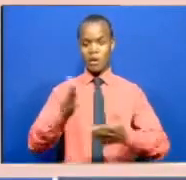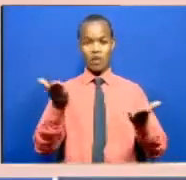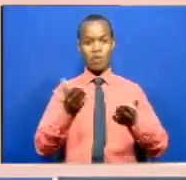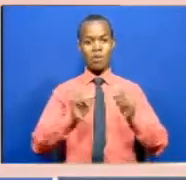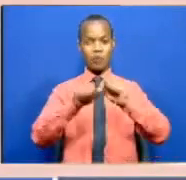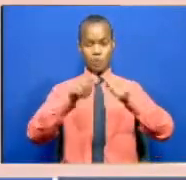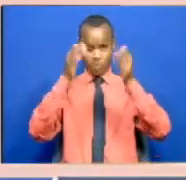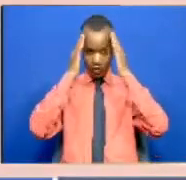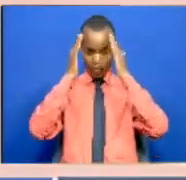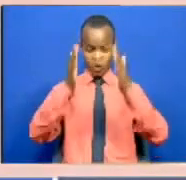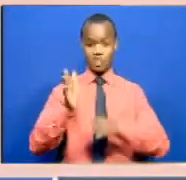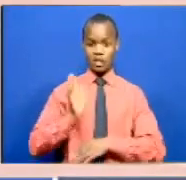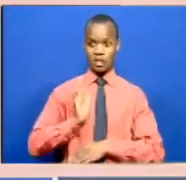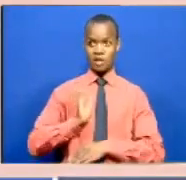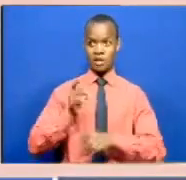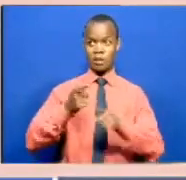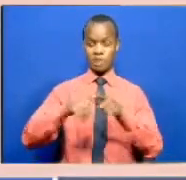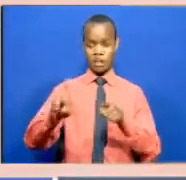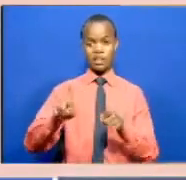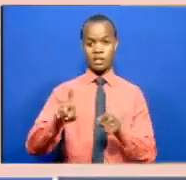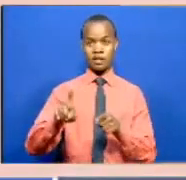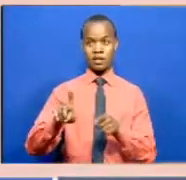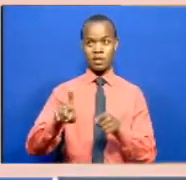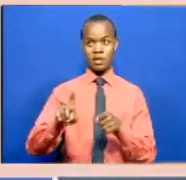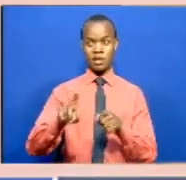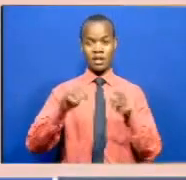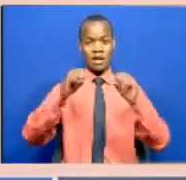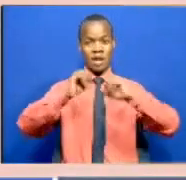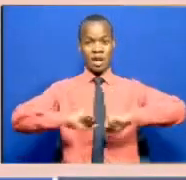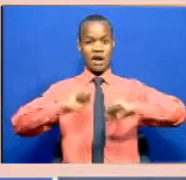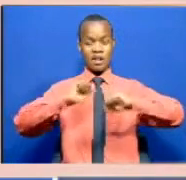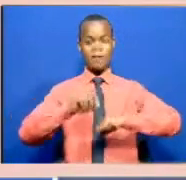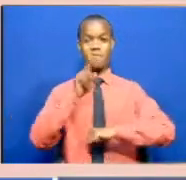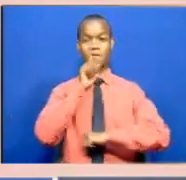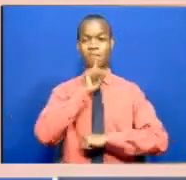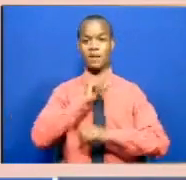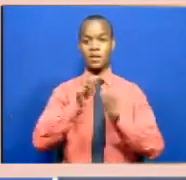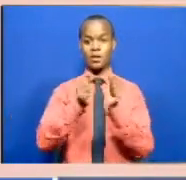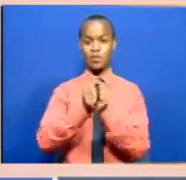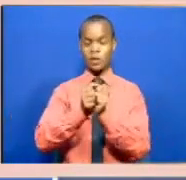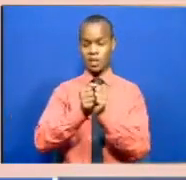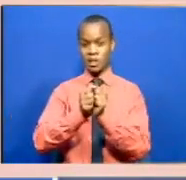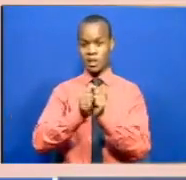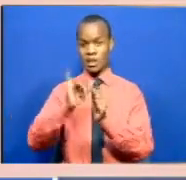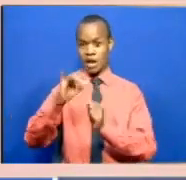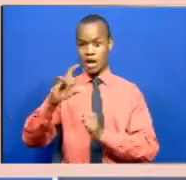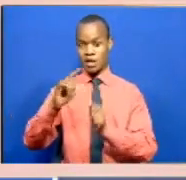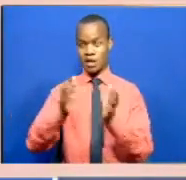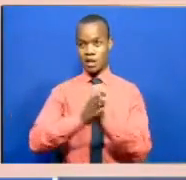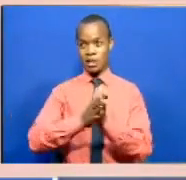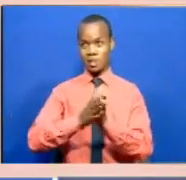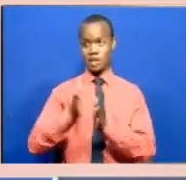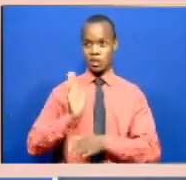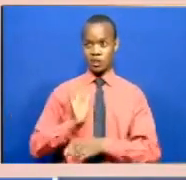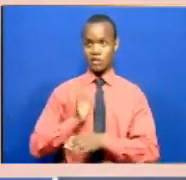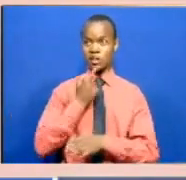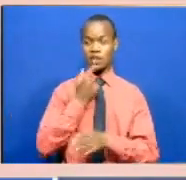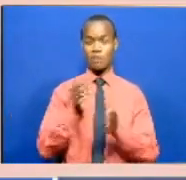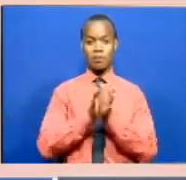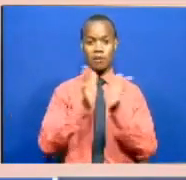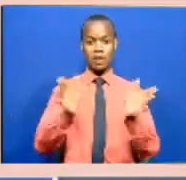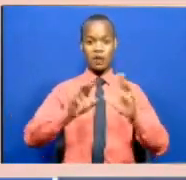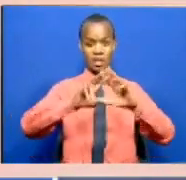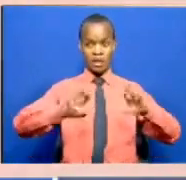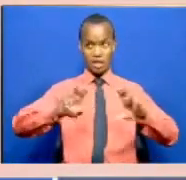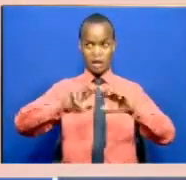in terms of security. But for starts, we have agreed with the IG and the regional security team in Nairobi. I am telling you publicly, investigate and